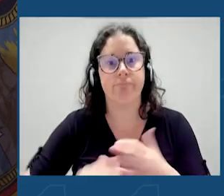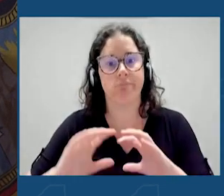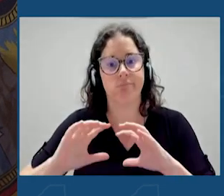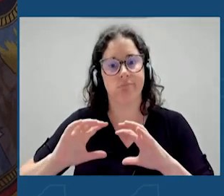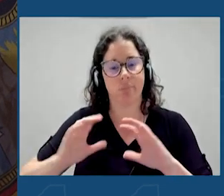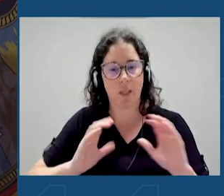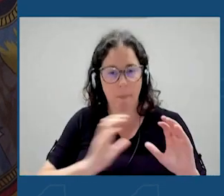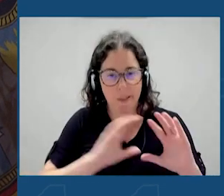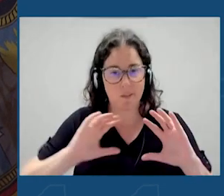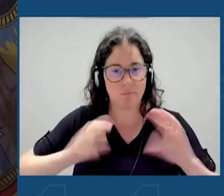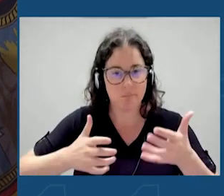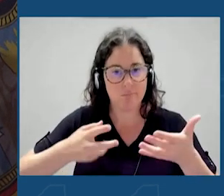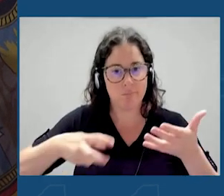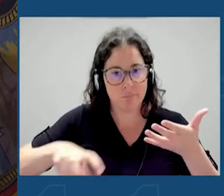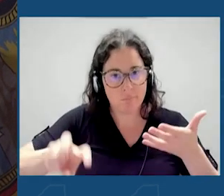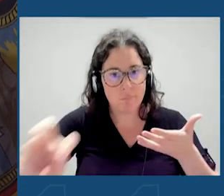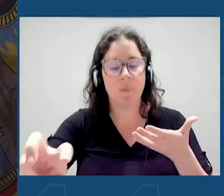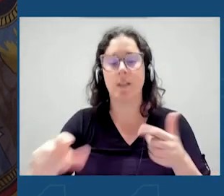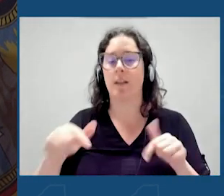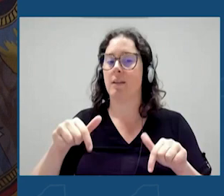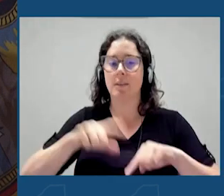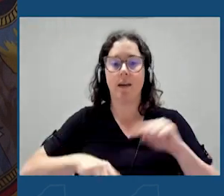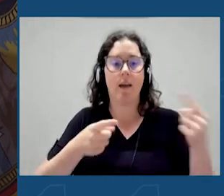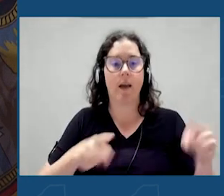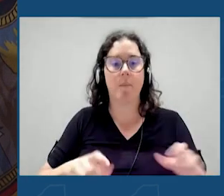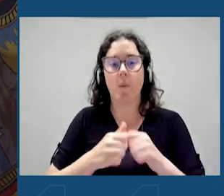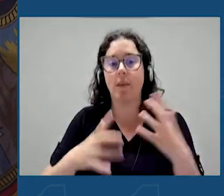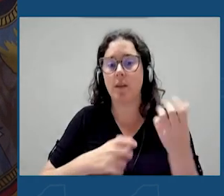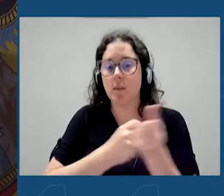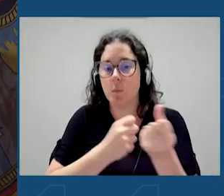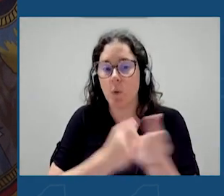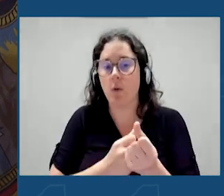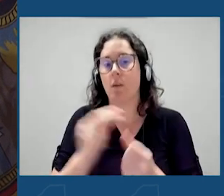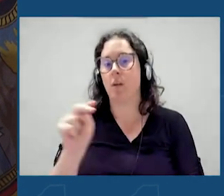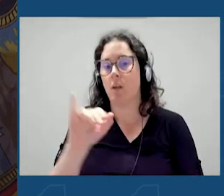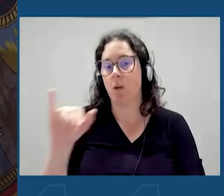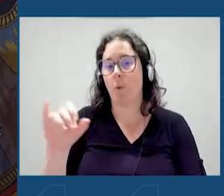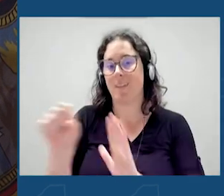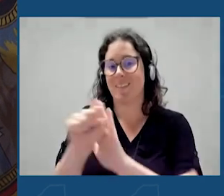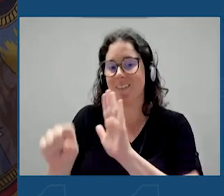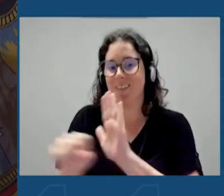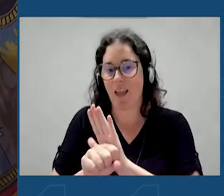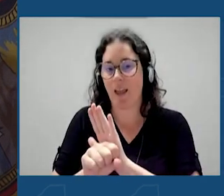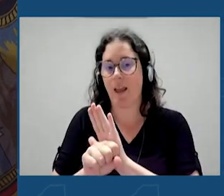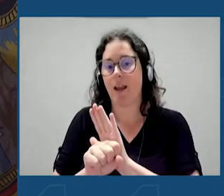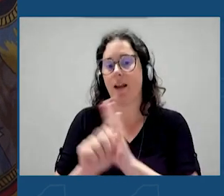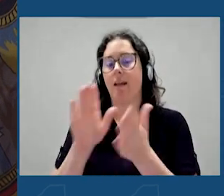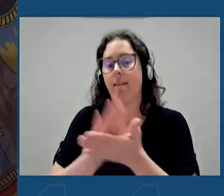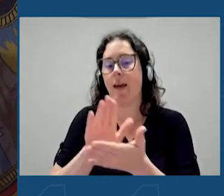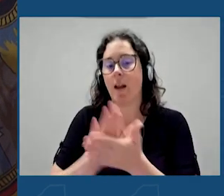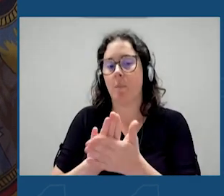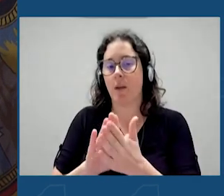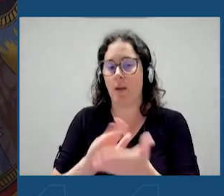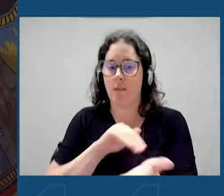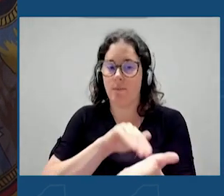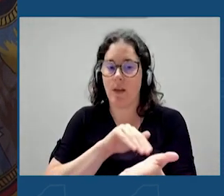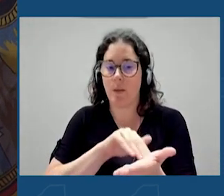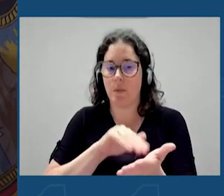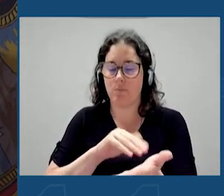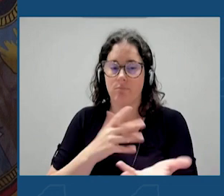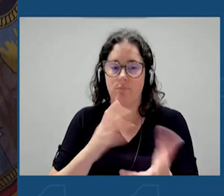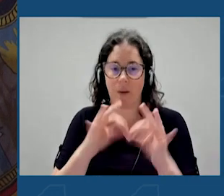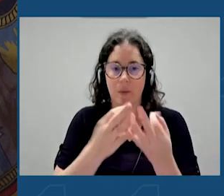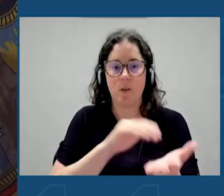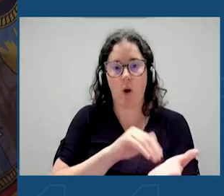this would not happen with the support of the advocates such as the New York State Academy of Family Physicians, Planned Parenthood, the